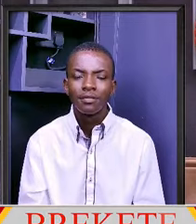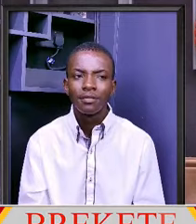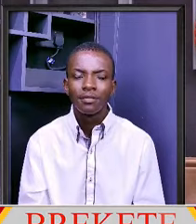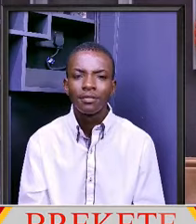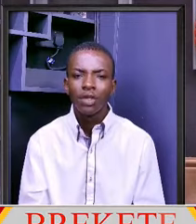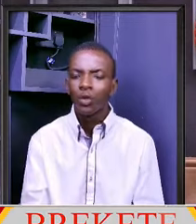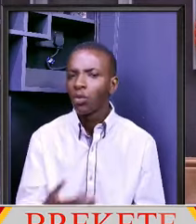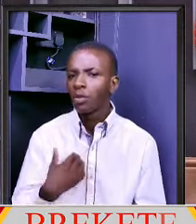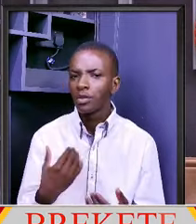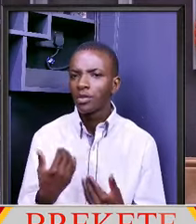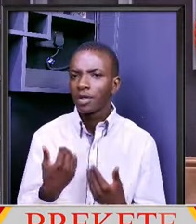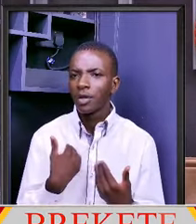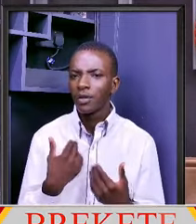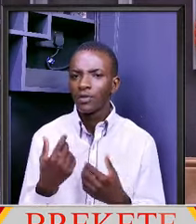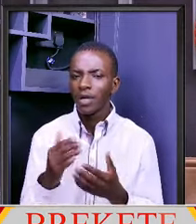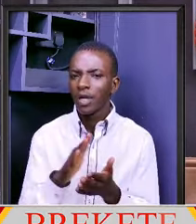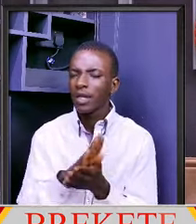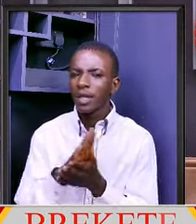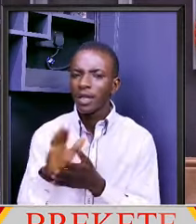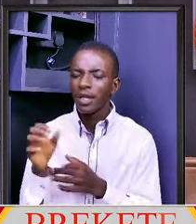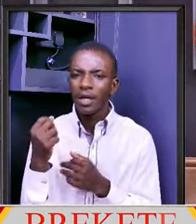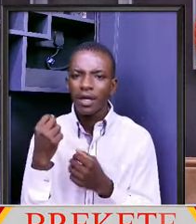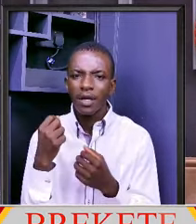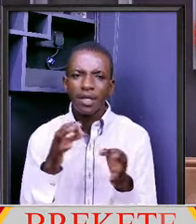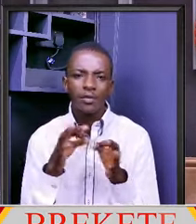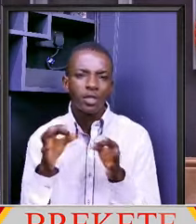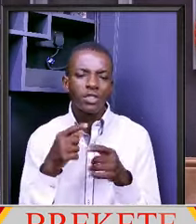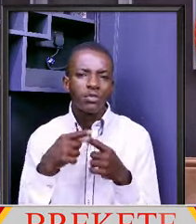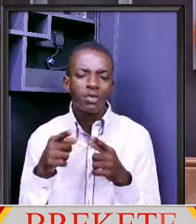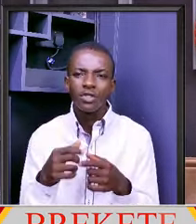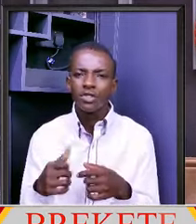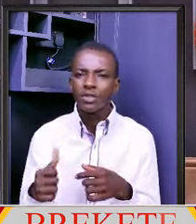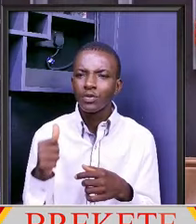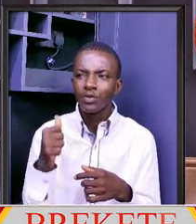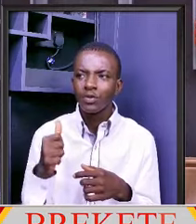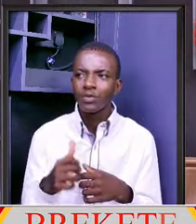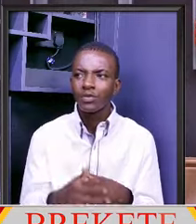wanted us to have a clear conversation.